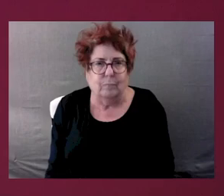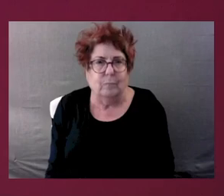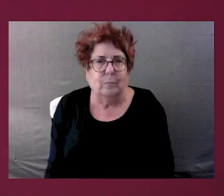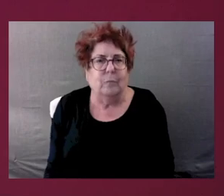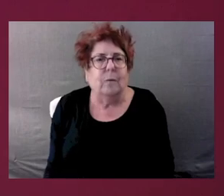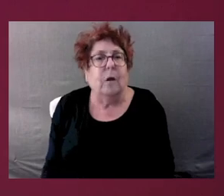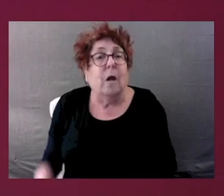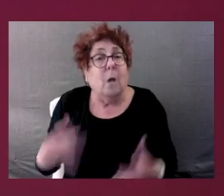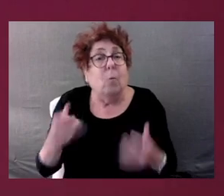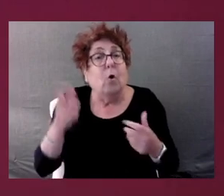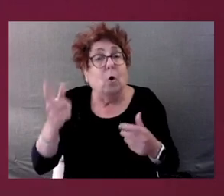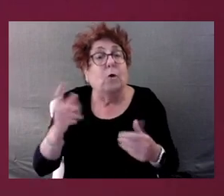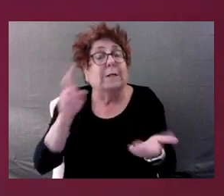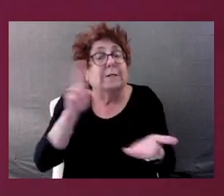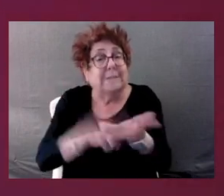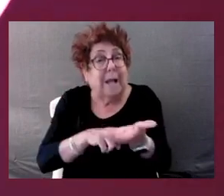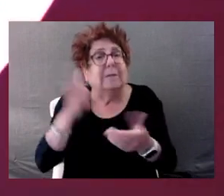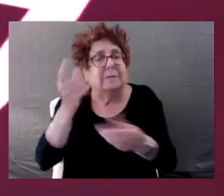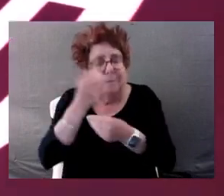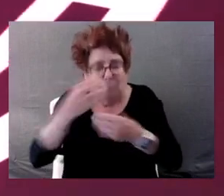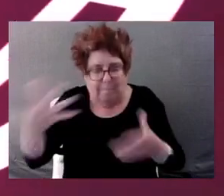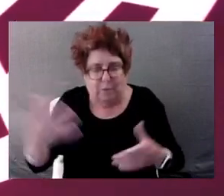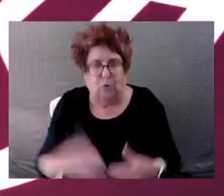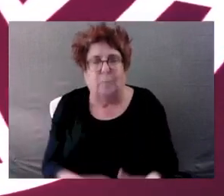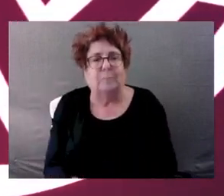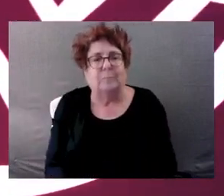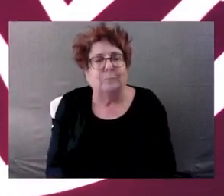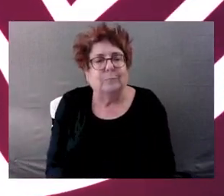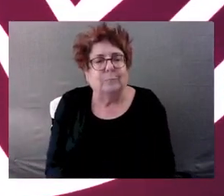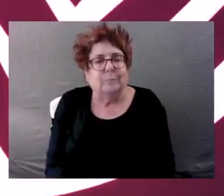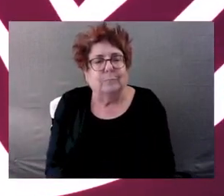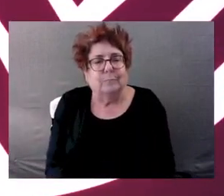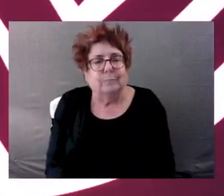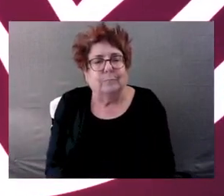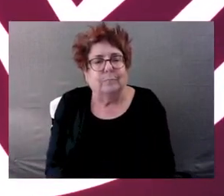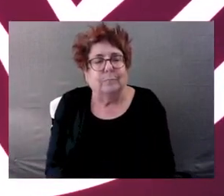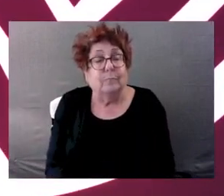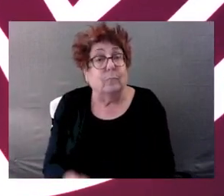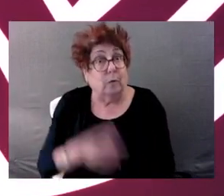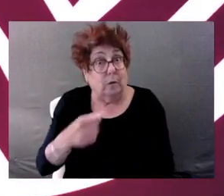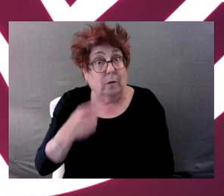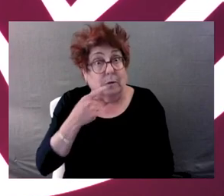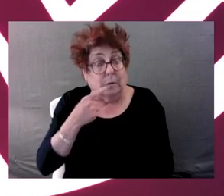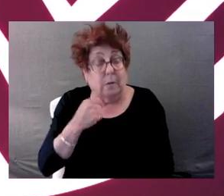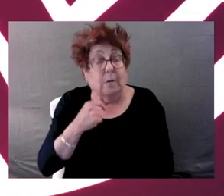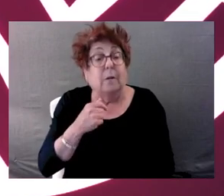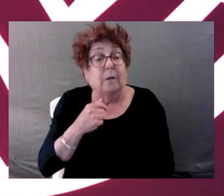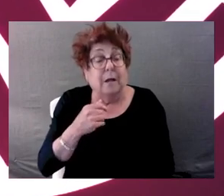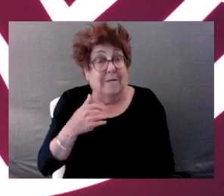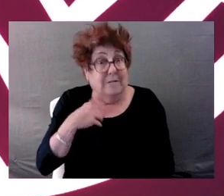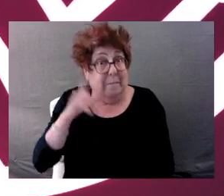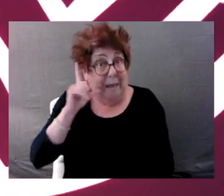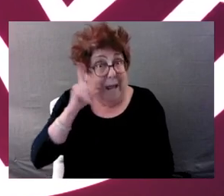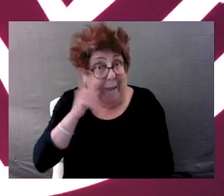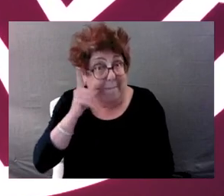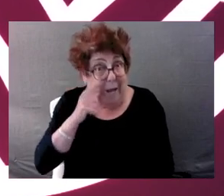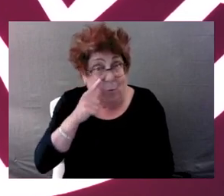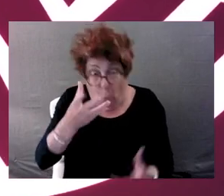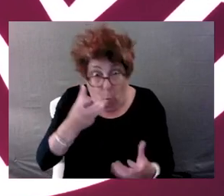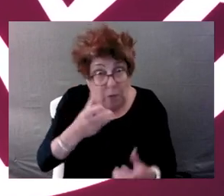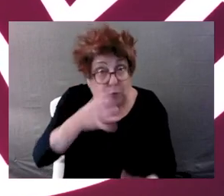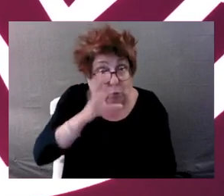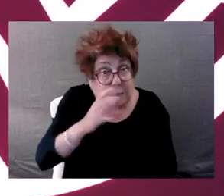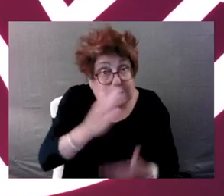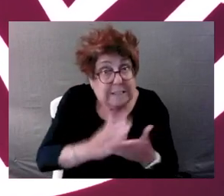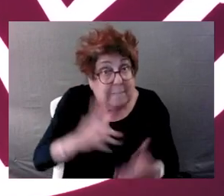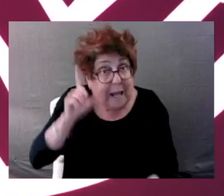this information. So then she says, you know, I got some lemonade. You want some lemonade? I said, yes, ma'am.